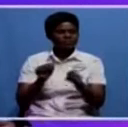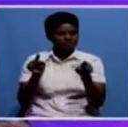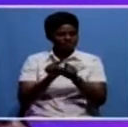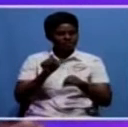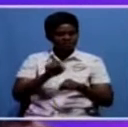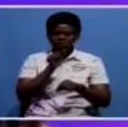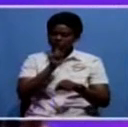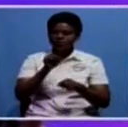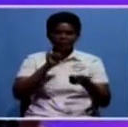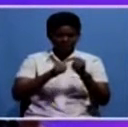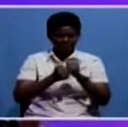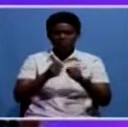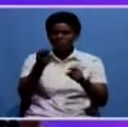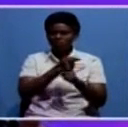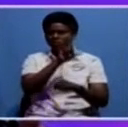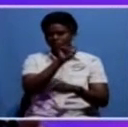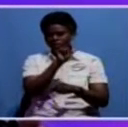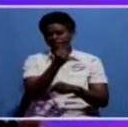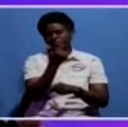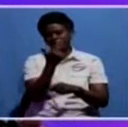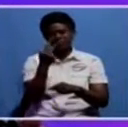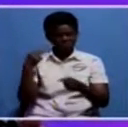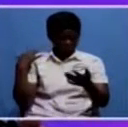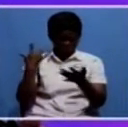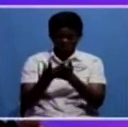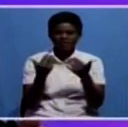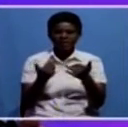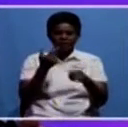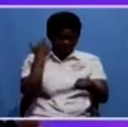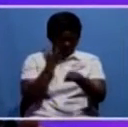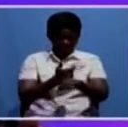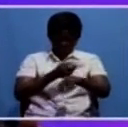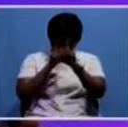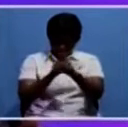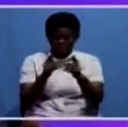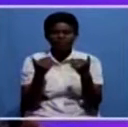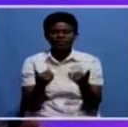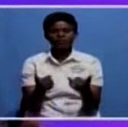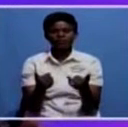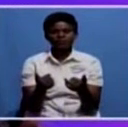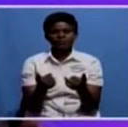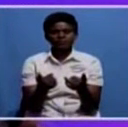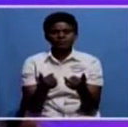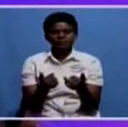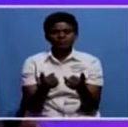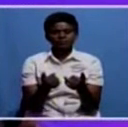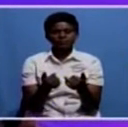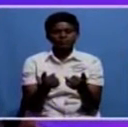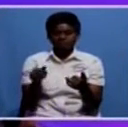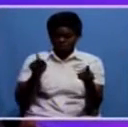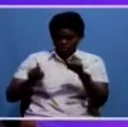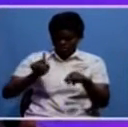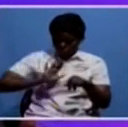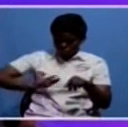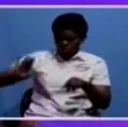protracted issue since 2013, until finally a tough decision has been made that, look, the asset belongs to the people of